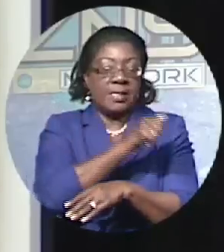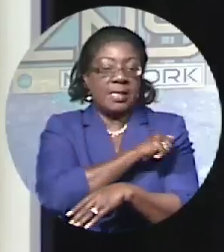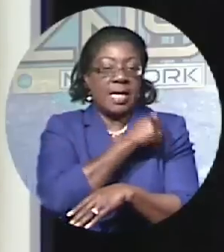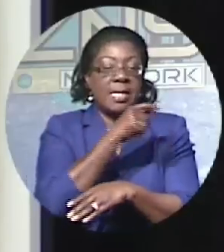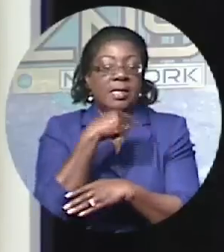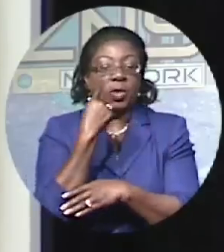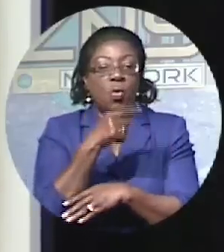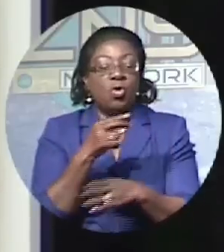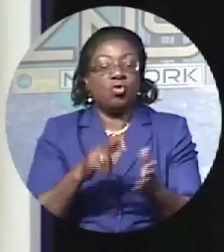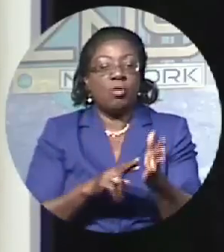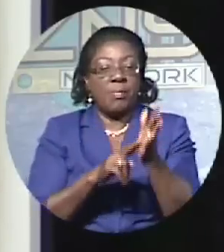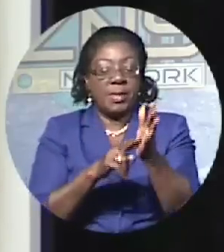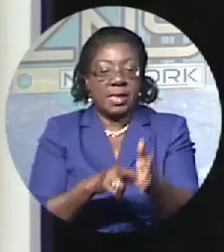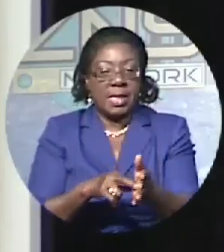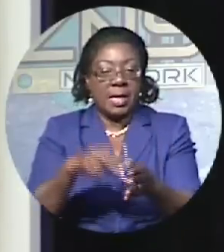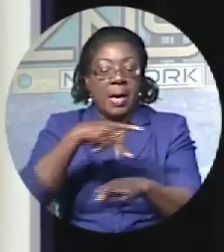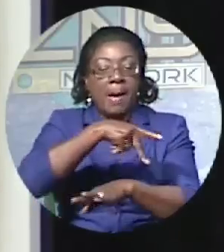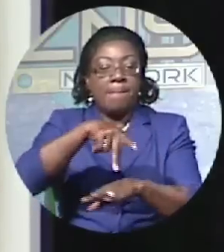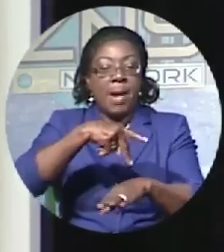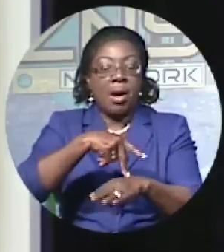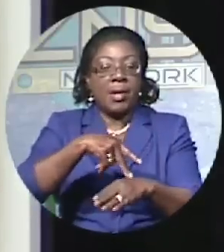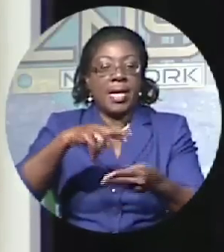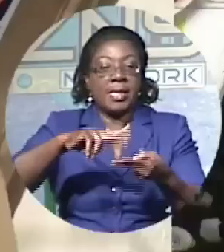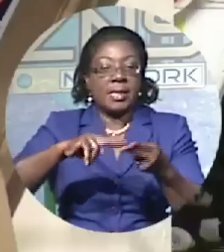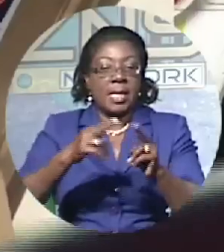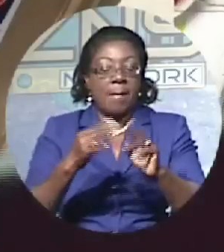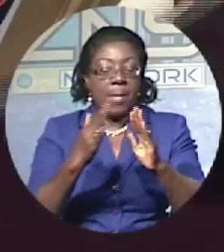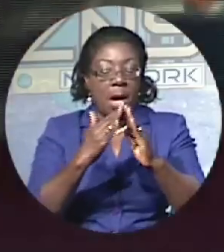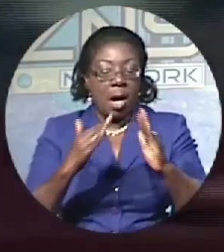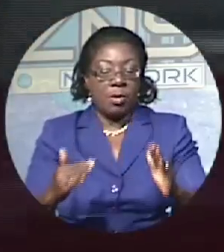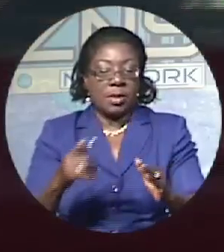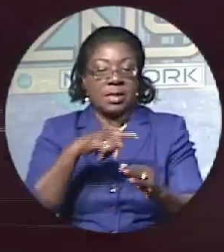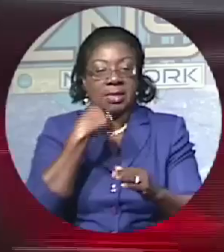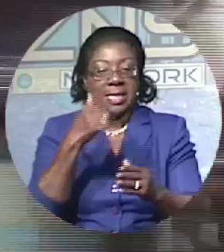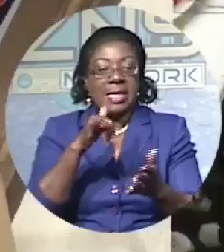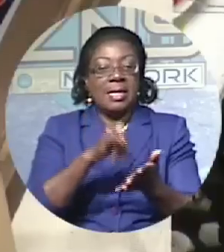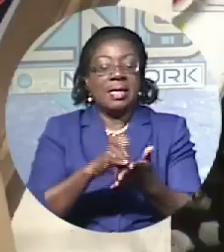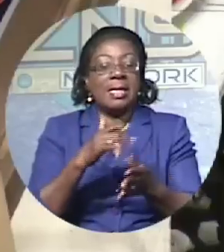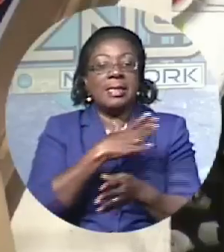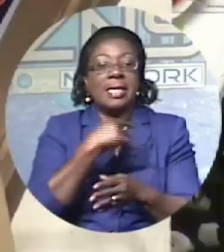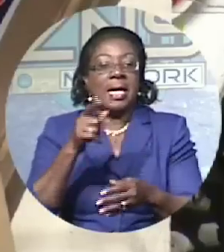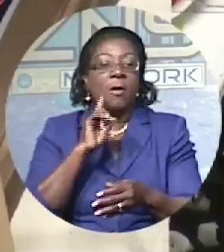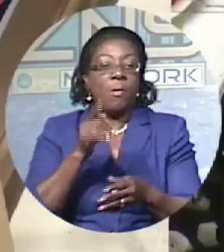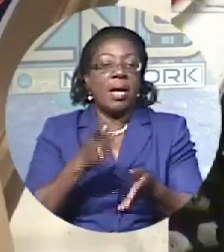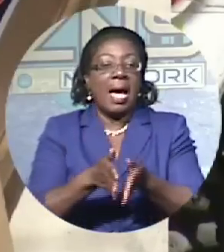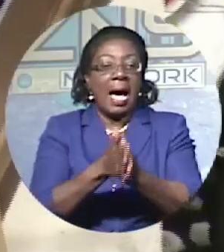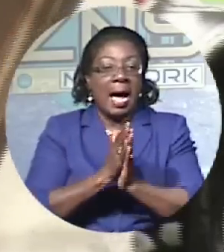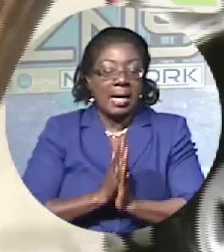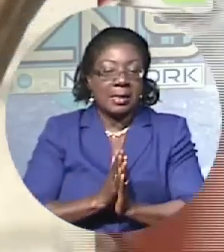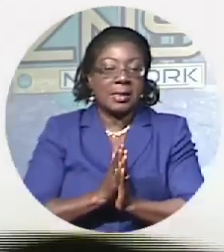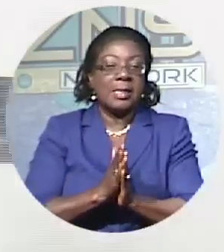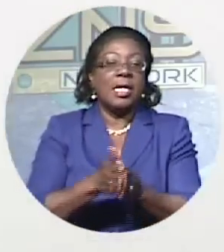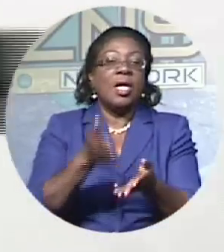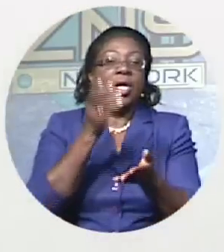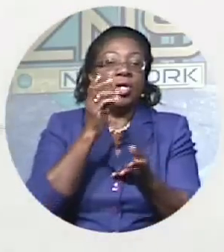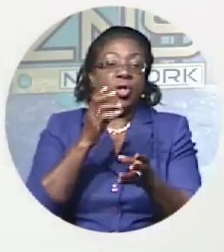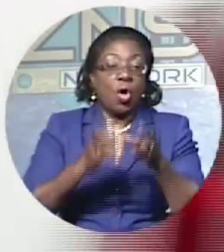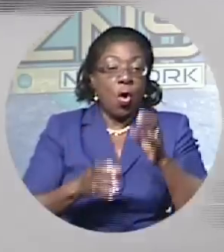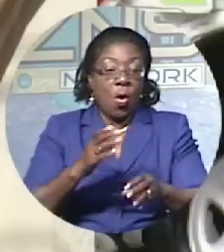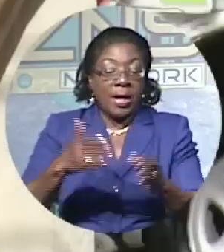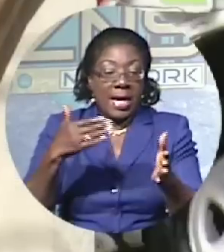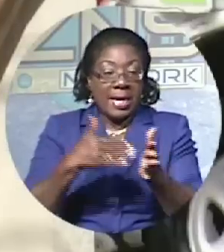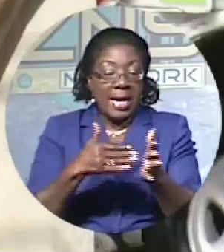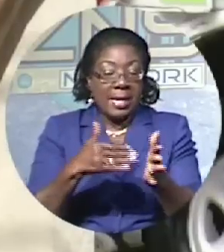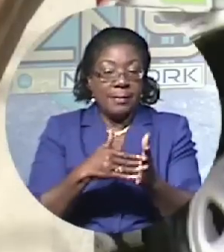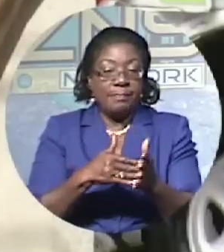appeal. As a result, Attorney Lauren Klein, who is appearing on behalf of the Crown, indicated that it is unlikely that police will take